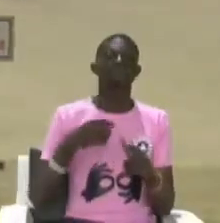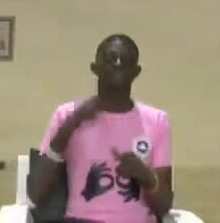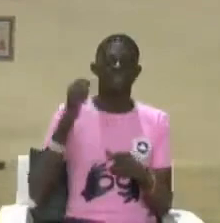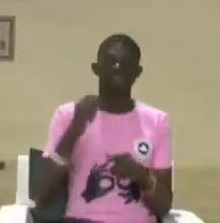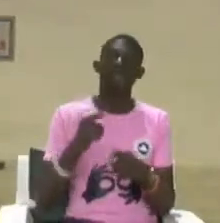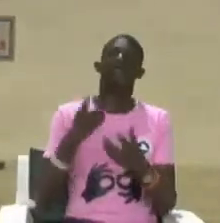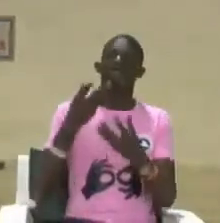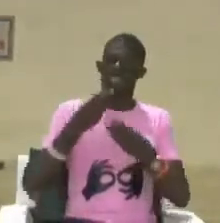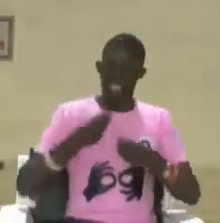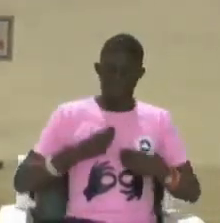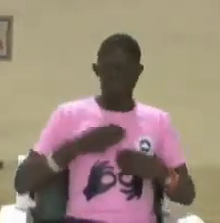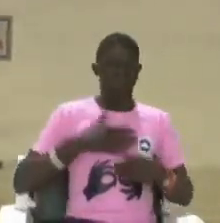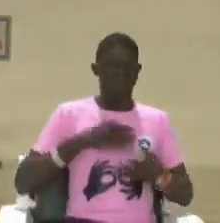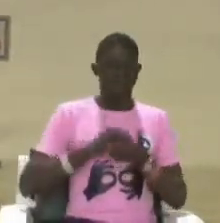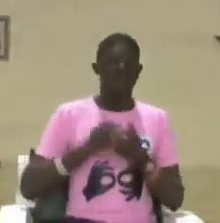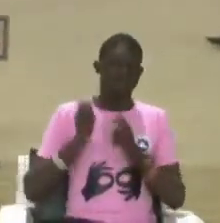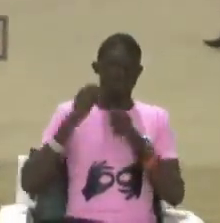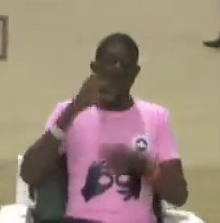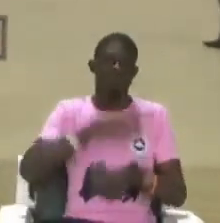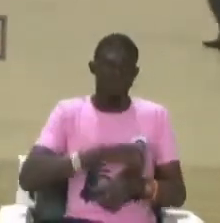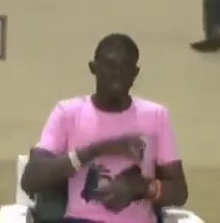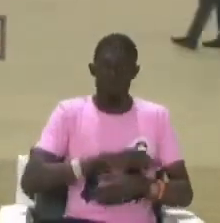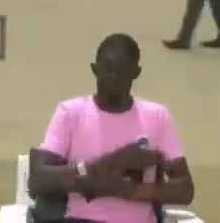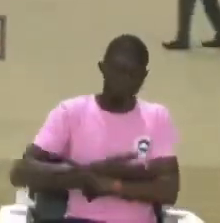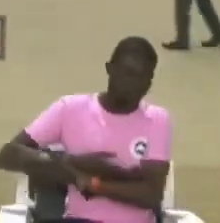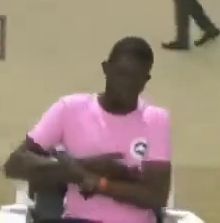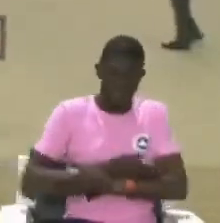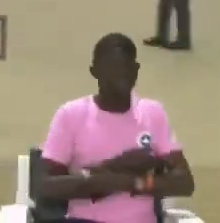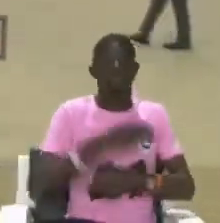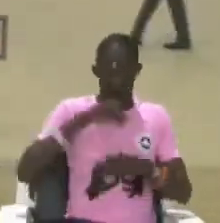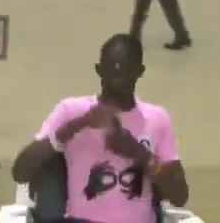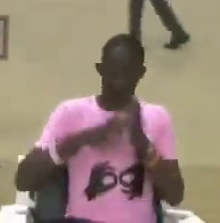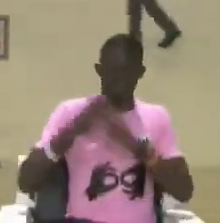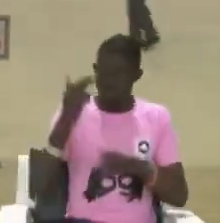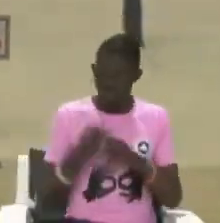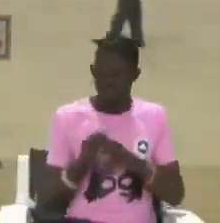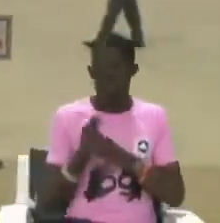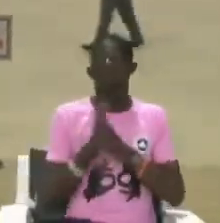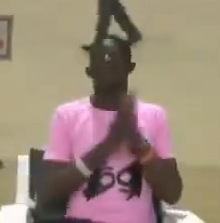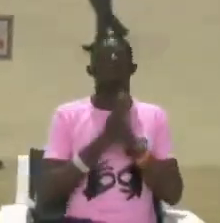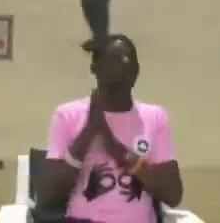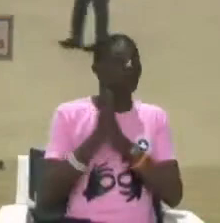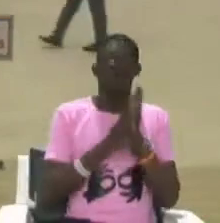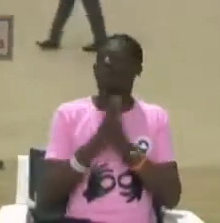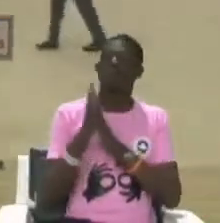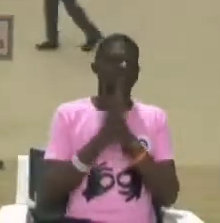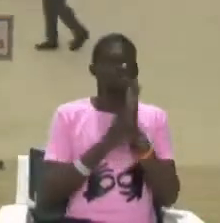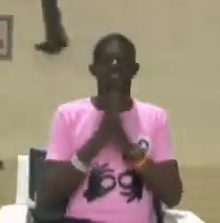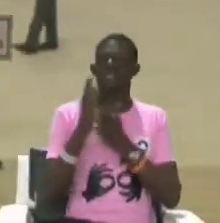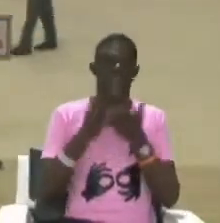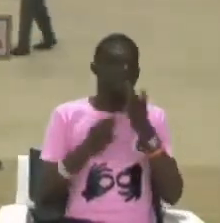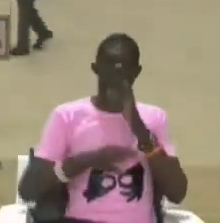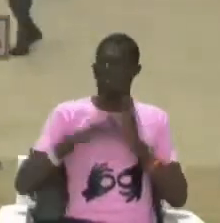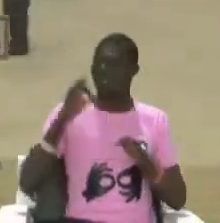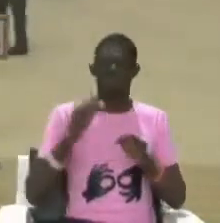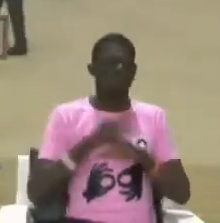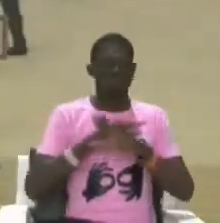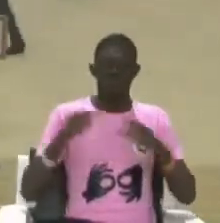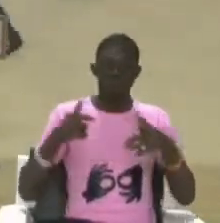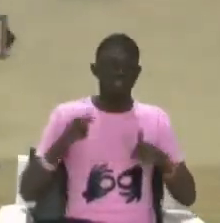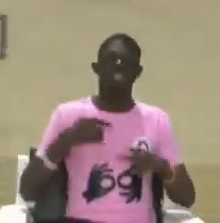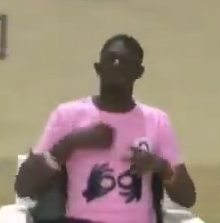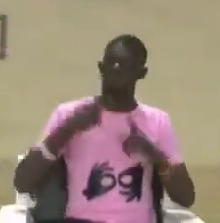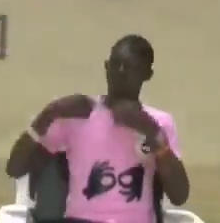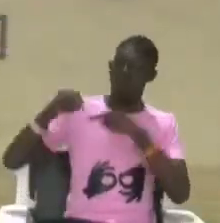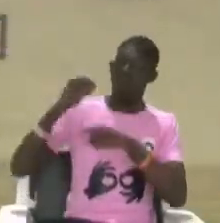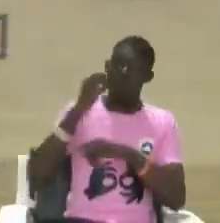him, Baba, give me a reward of prayer tonight. Mashakarebo sontoli, Baba, Baba, Masantalianda makuri mashindebo. Father,